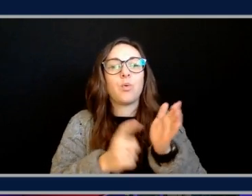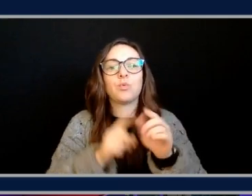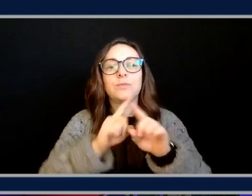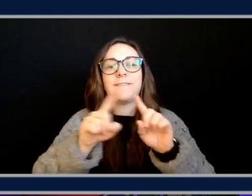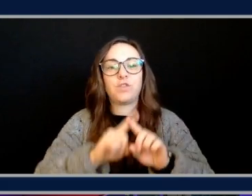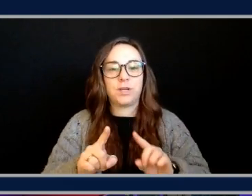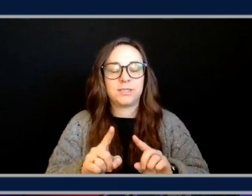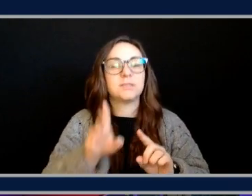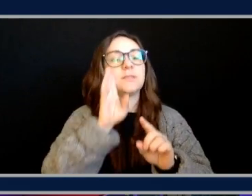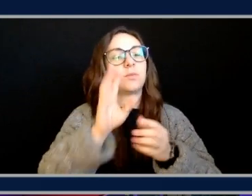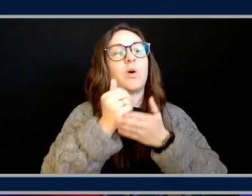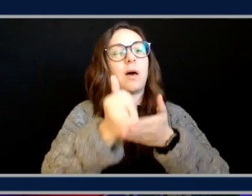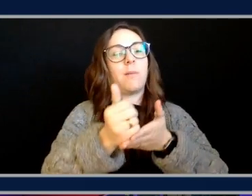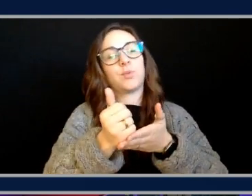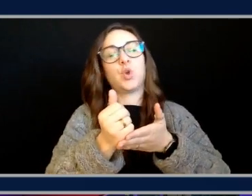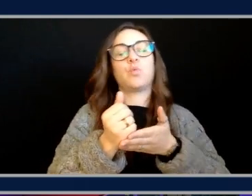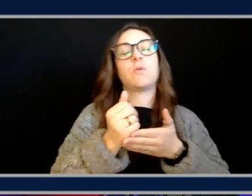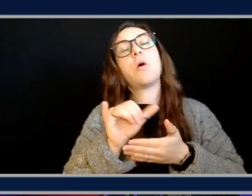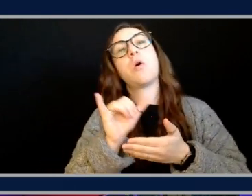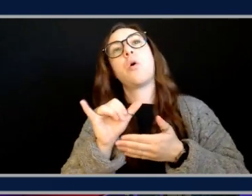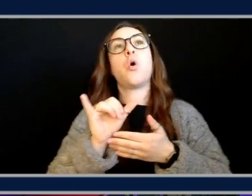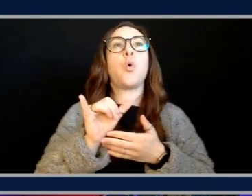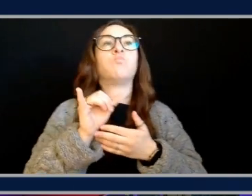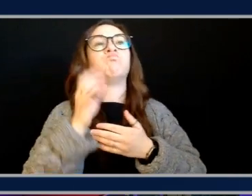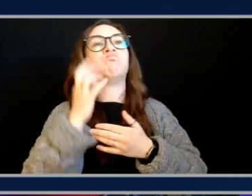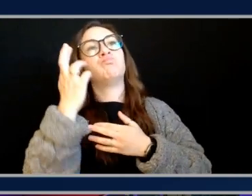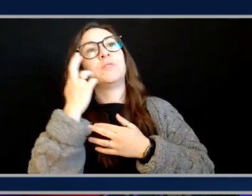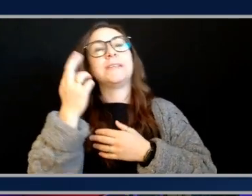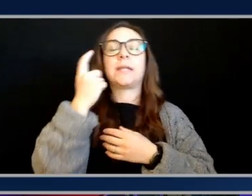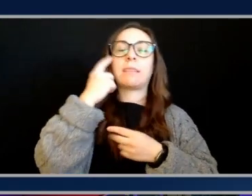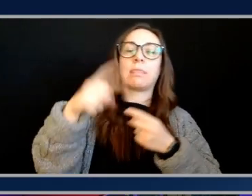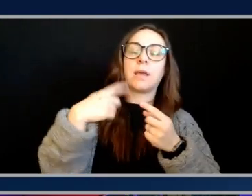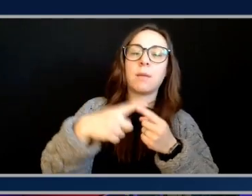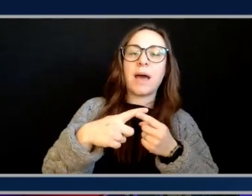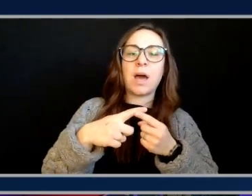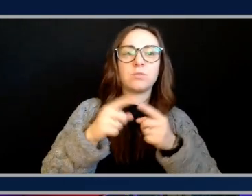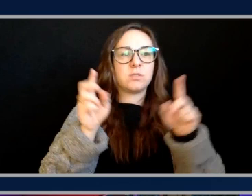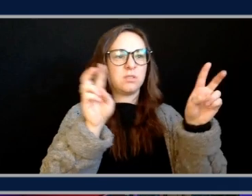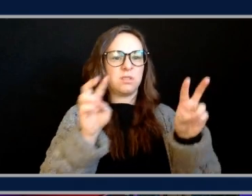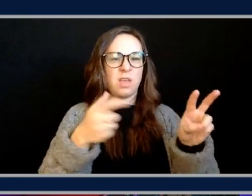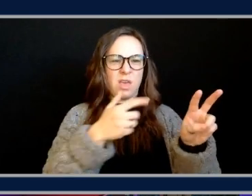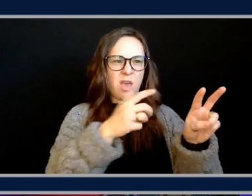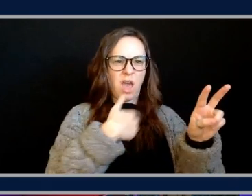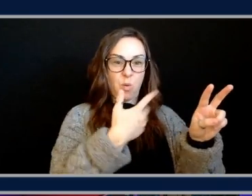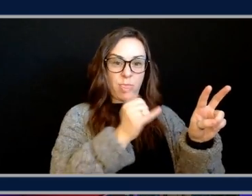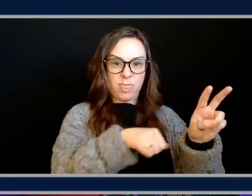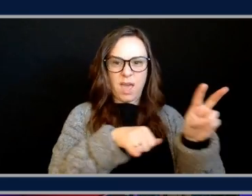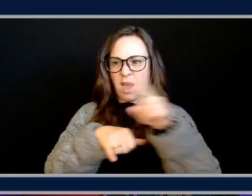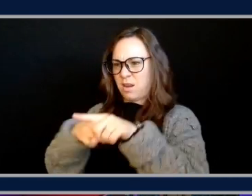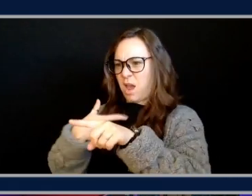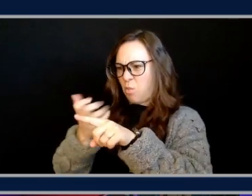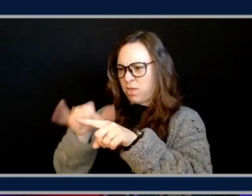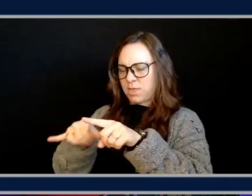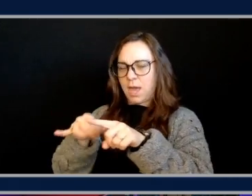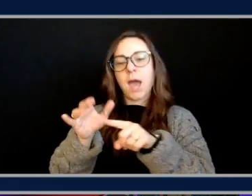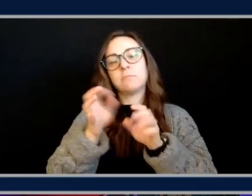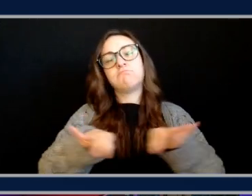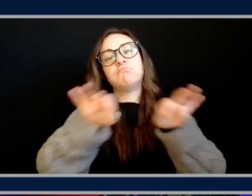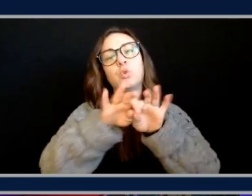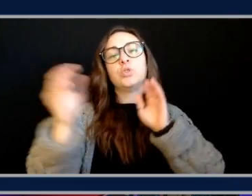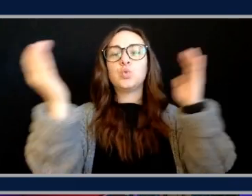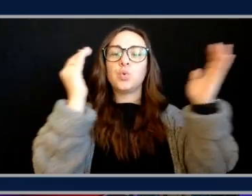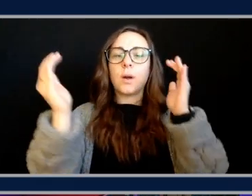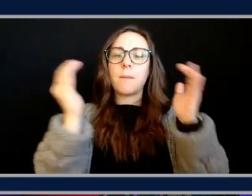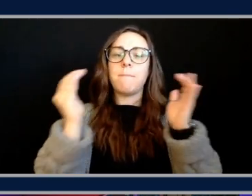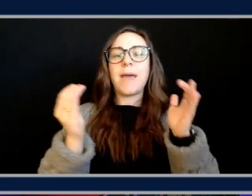make it a little bit easier for you to kind of start to kind of reason about this and kind of see, is that kind of what you're looking for? Is this the right one? Do you want to compare others that maybe in